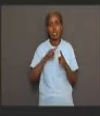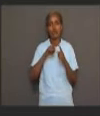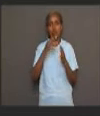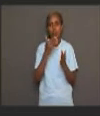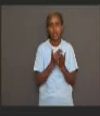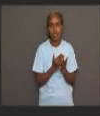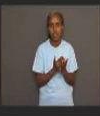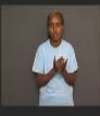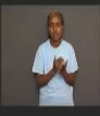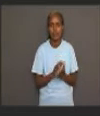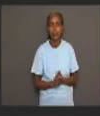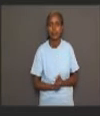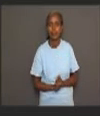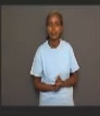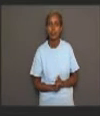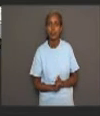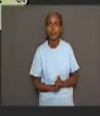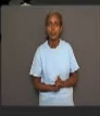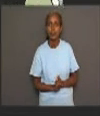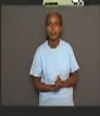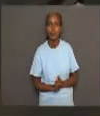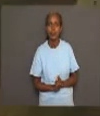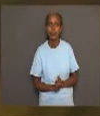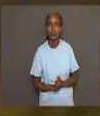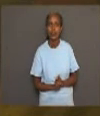Let's get back to our lesson.